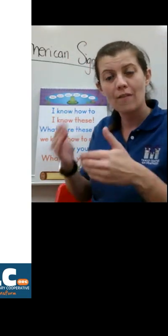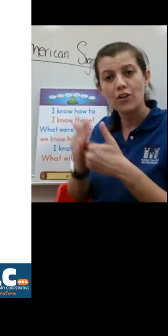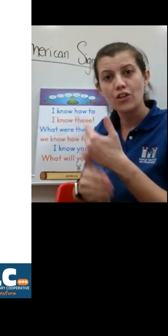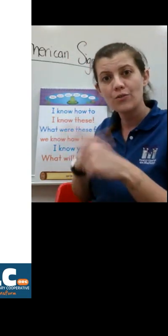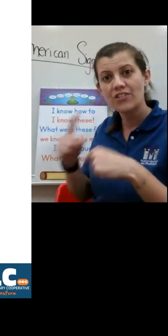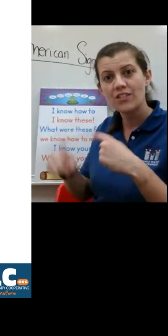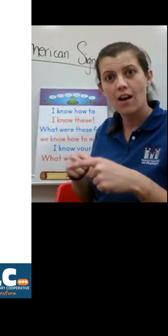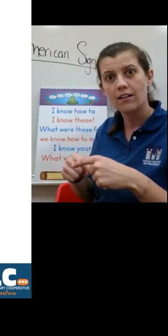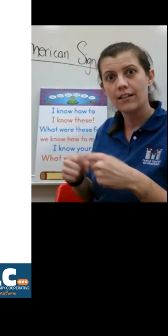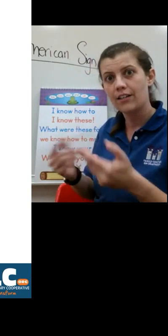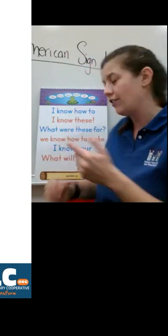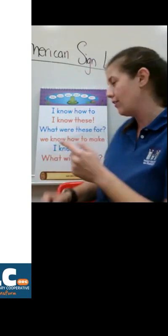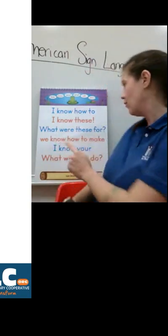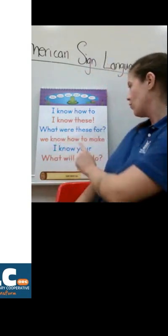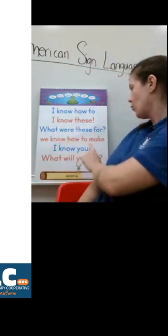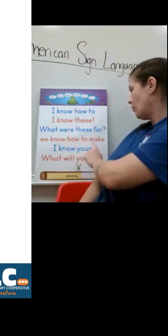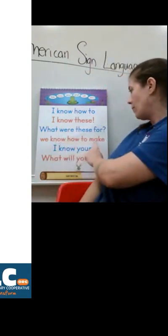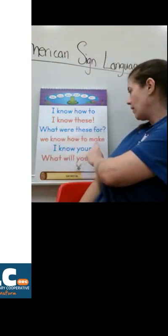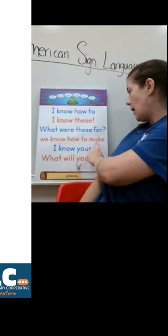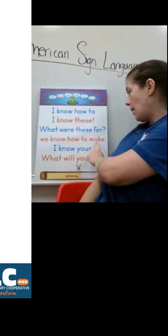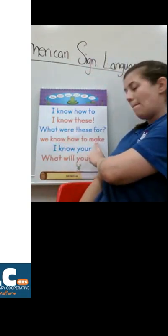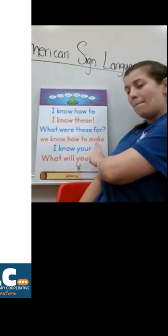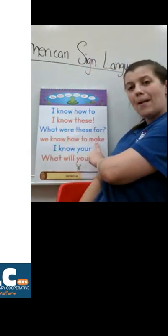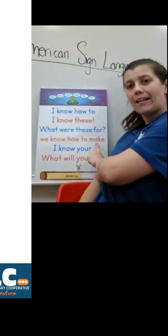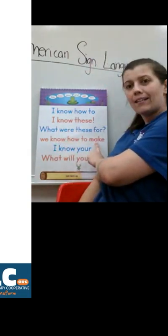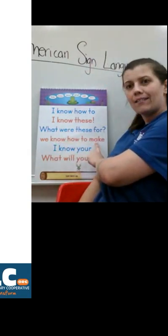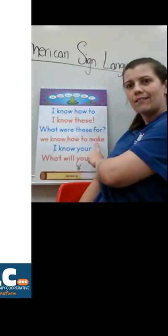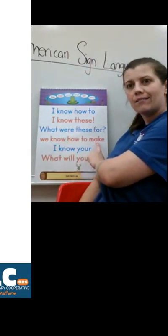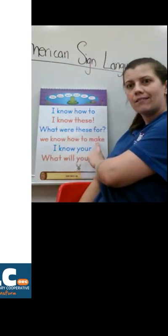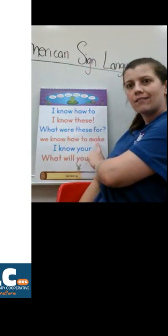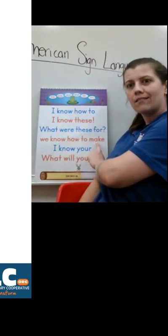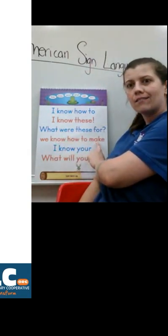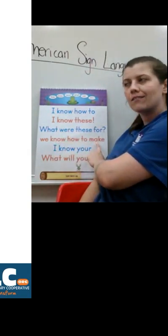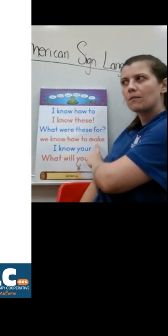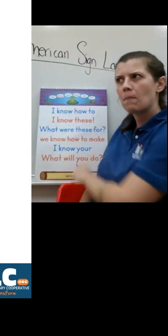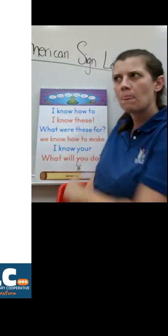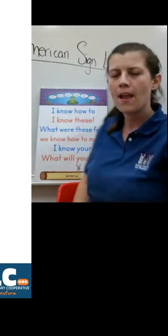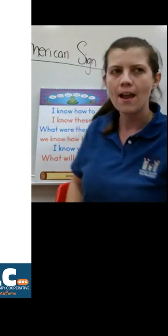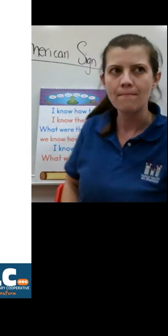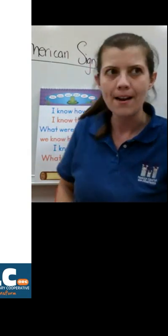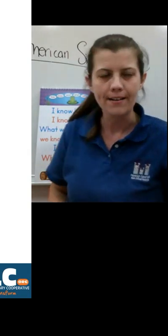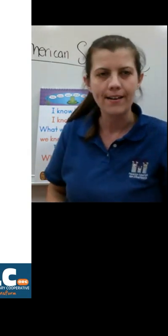Okay, so we have a new sign here, which will be make.